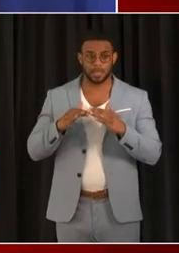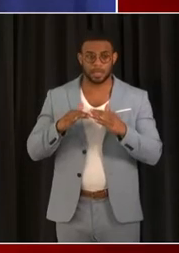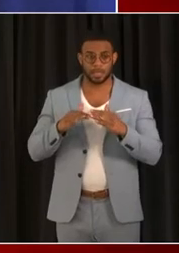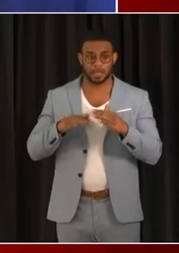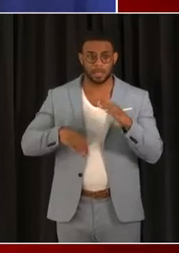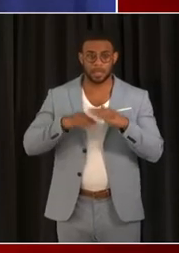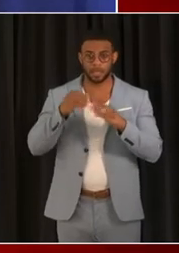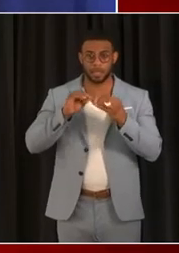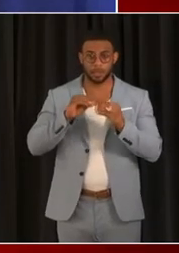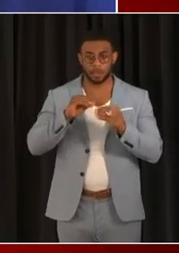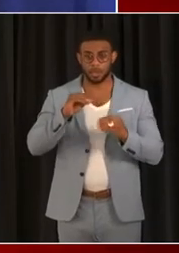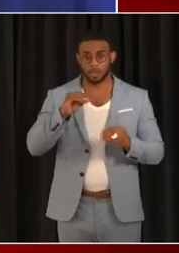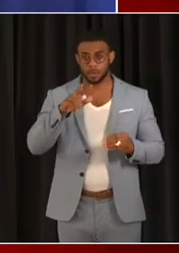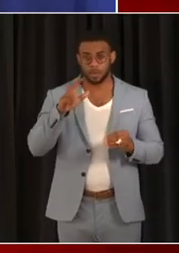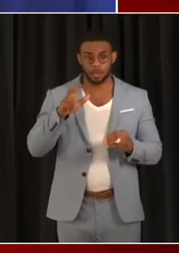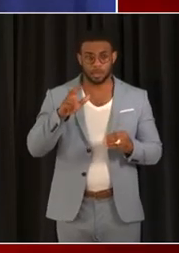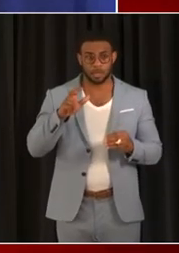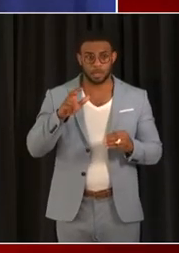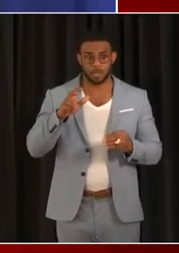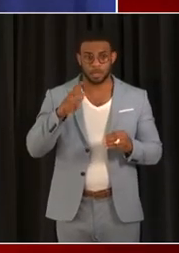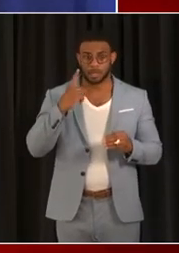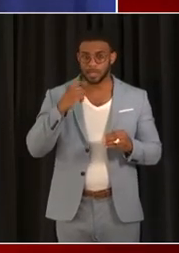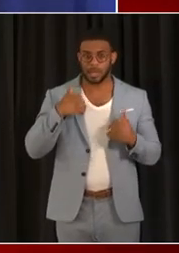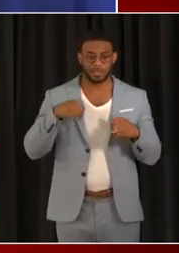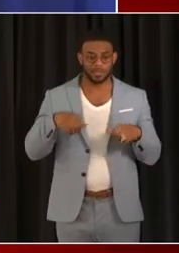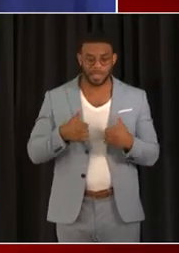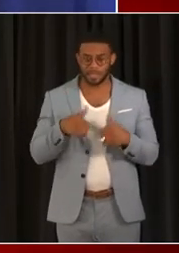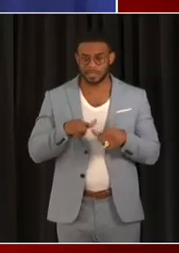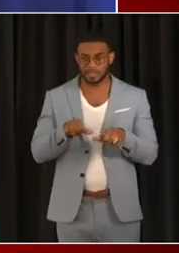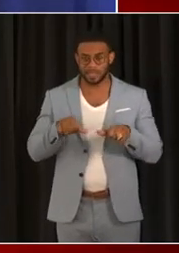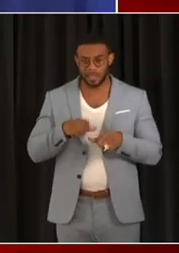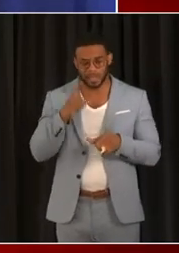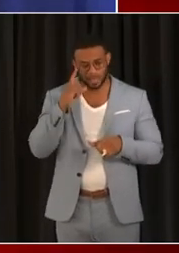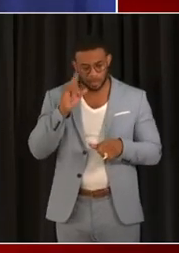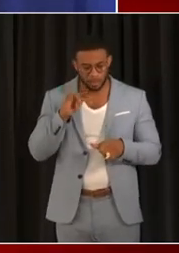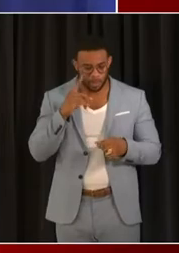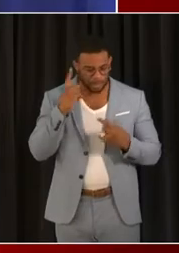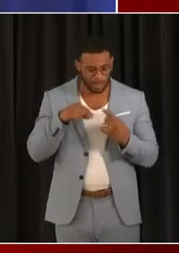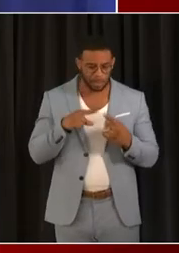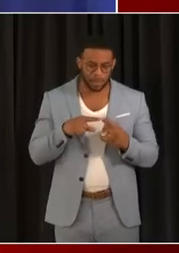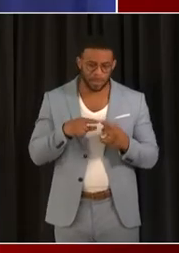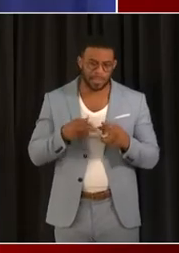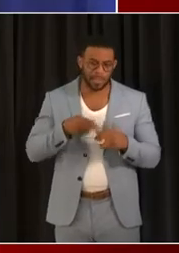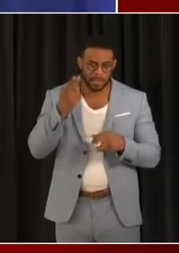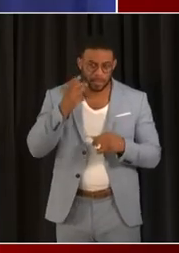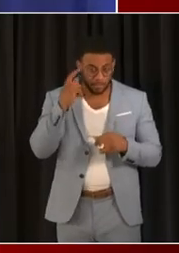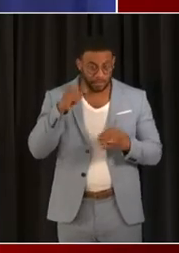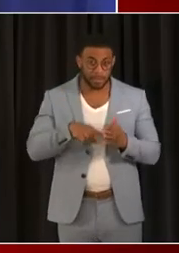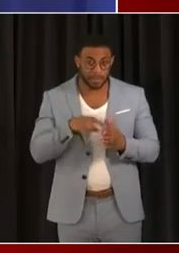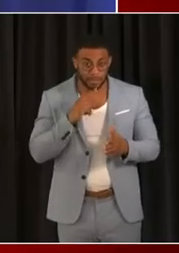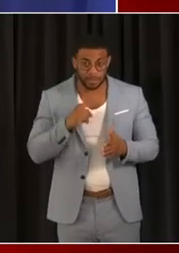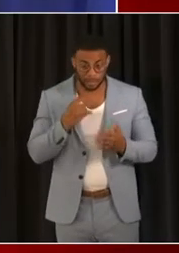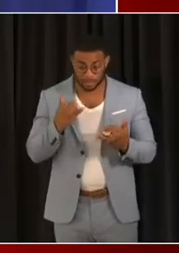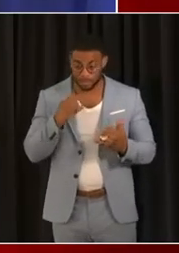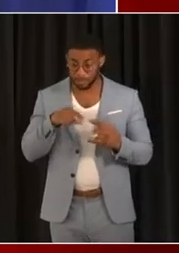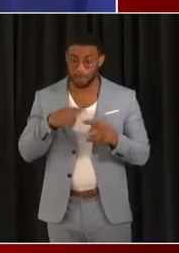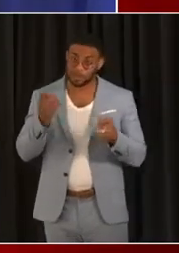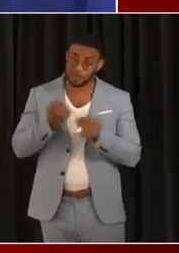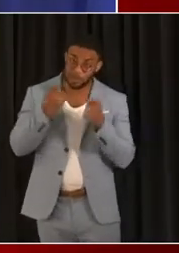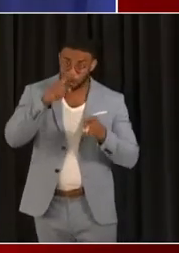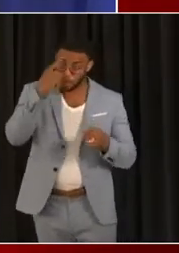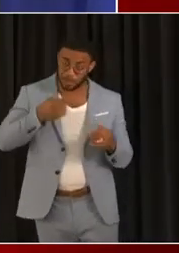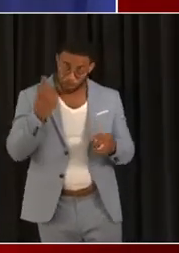get to the number of 300. We just have a challenge in this area, and I think that when you think about the history, because today is